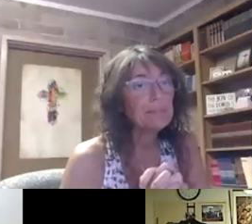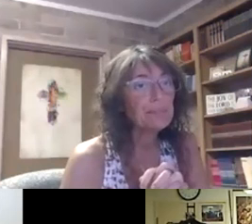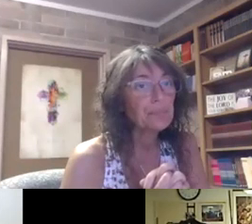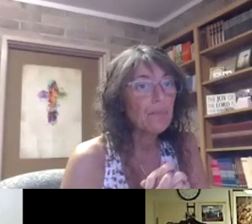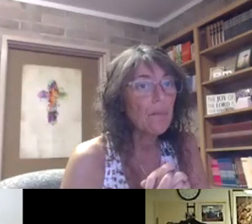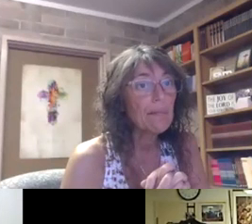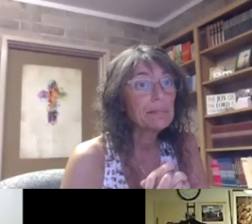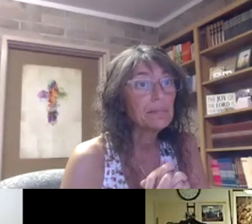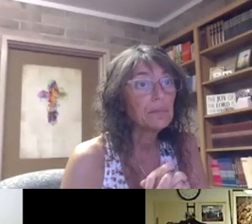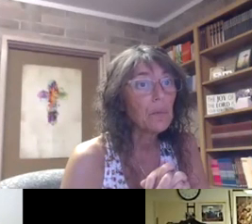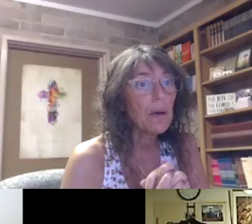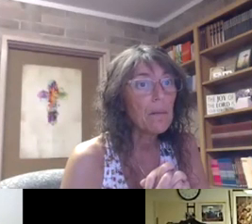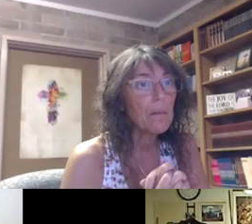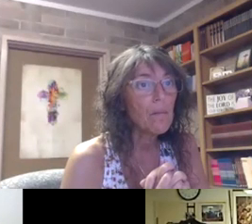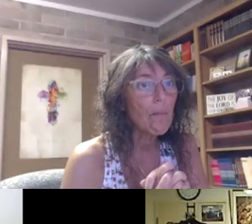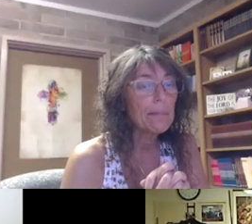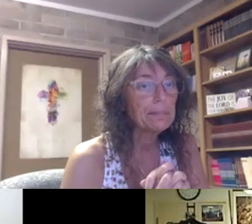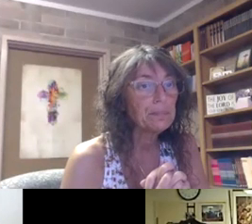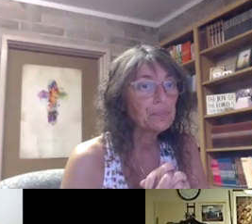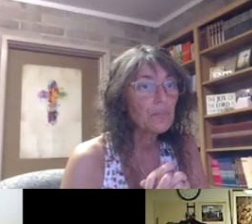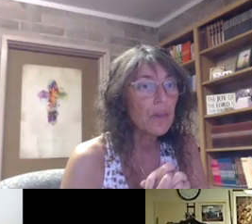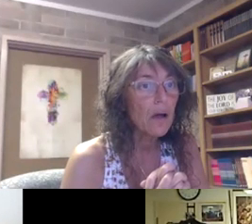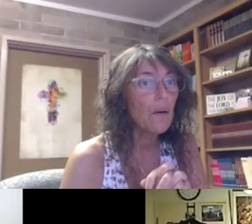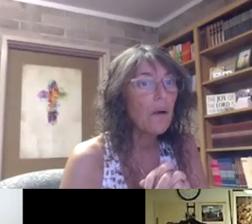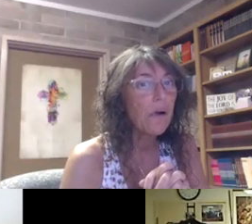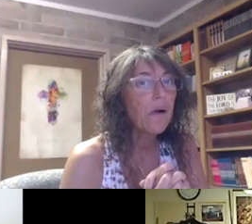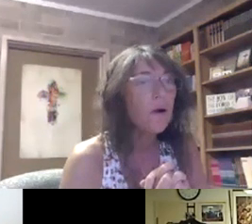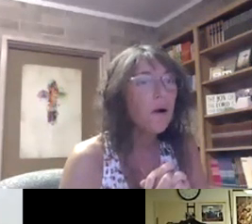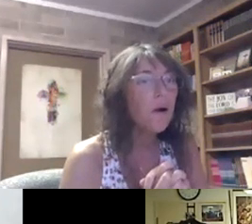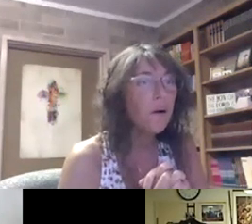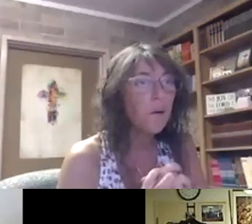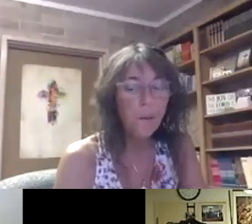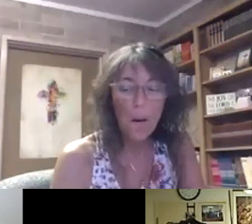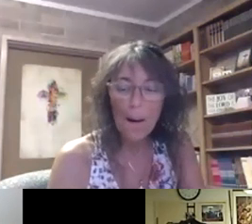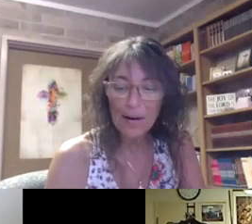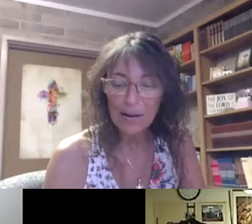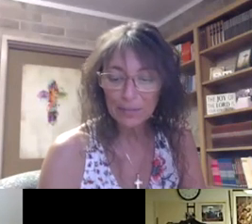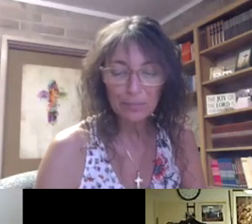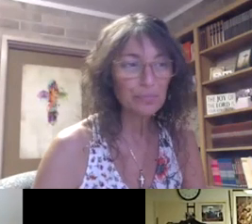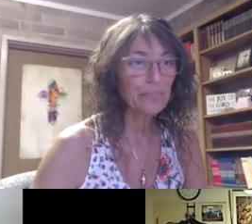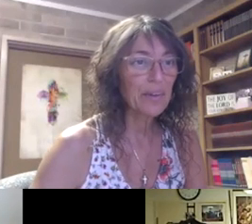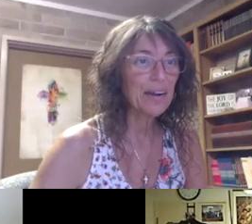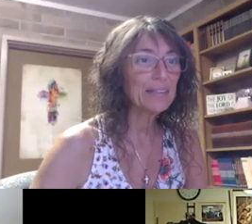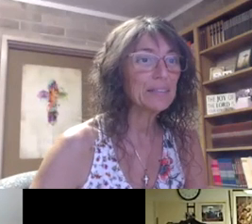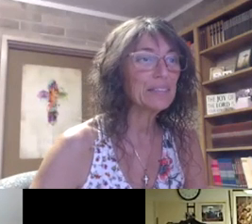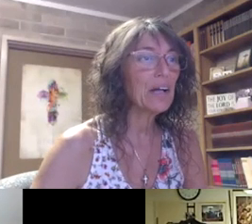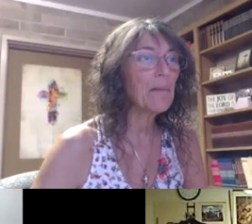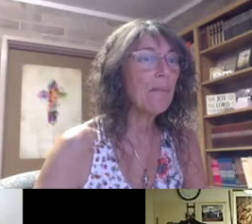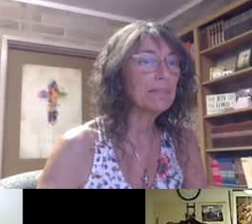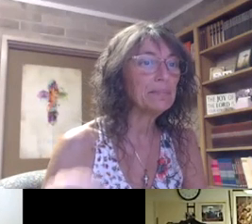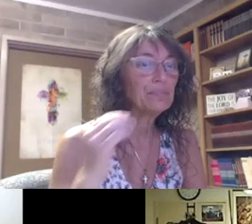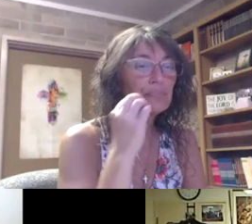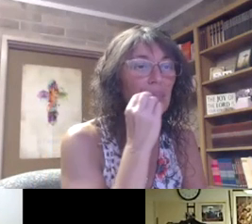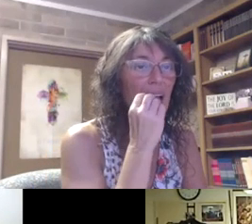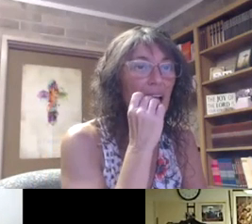Yeah. Right. George, I can't see his face. Uh-oh. What? Nothing. Oh. Nothing that can't be dealt with. Oh, okay.